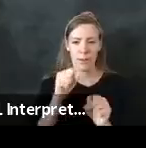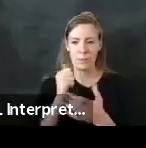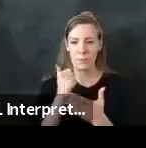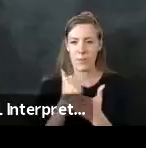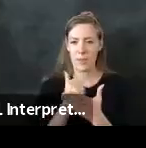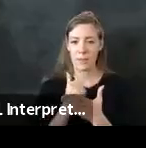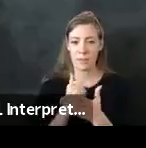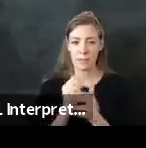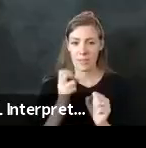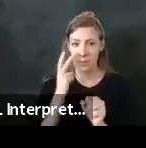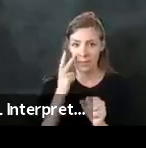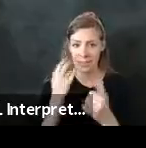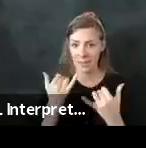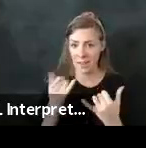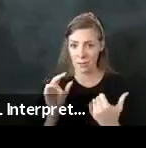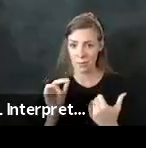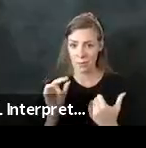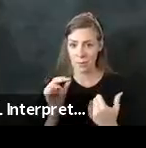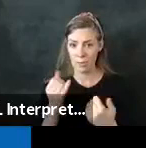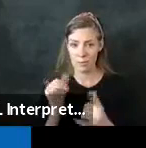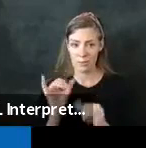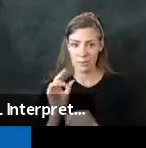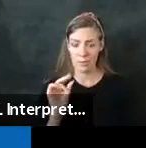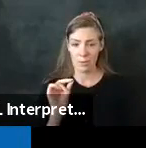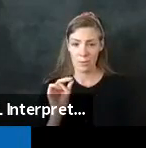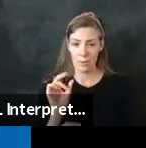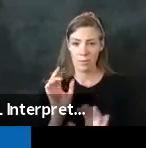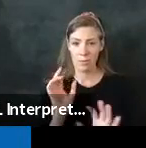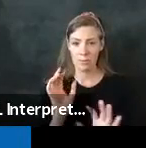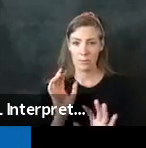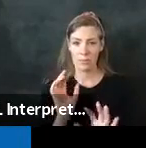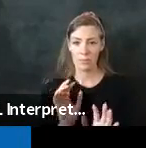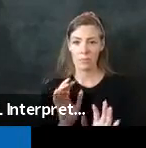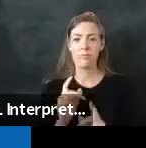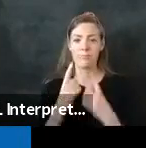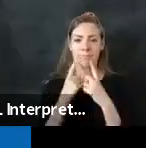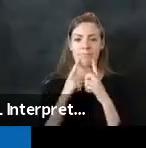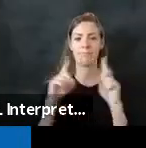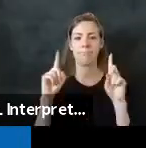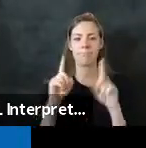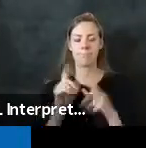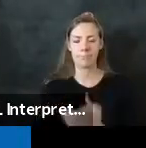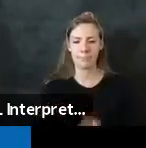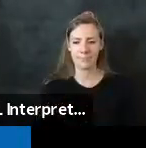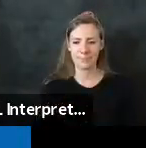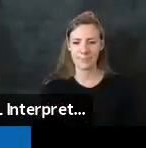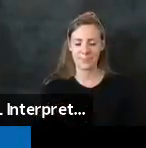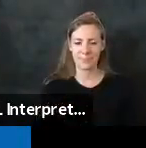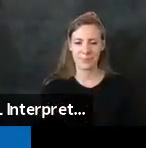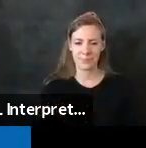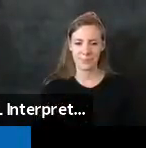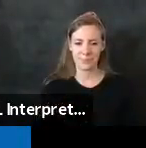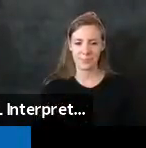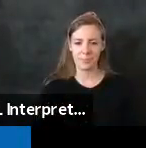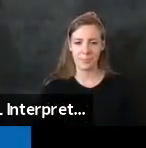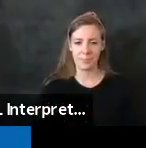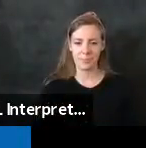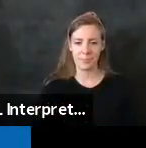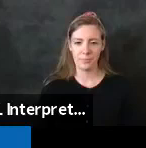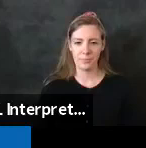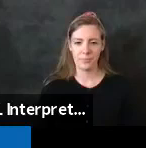Can you see those now? No? No, not yet. Okay, there we go. Okay, if you can forward the slides